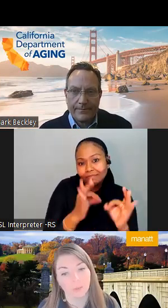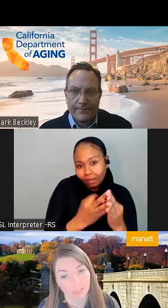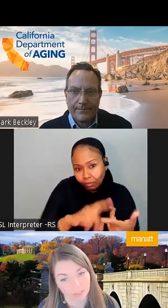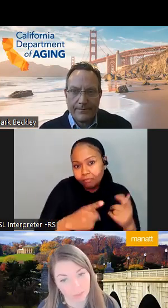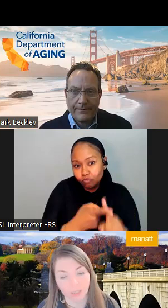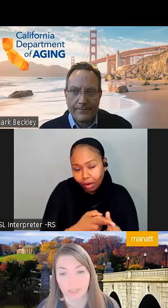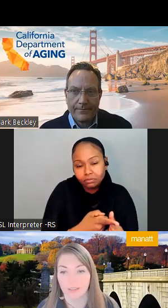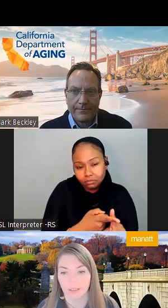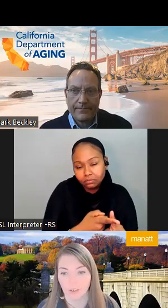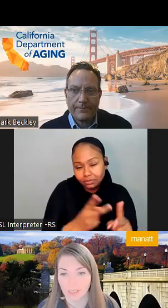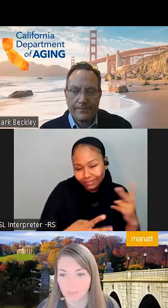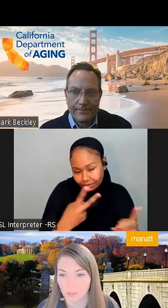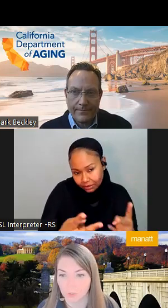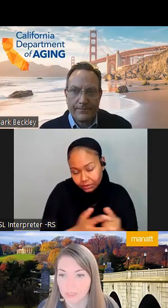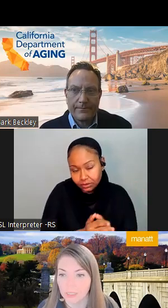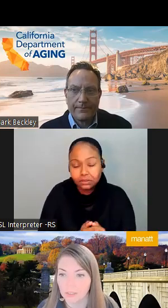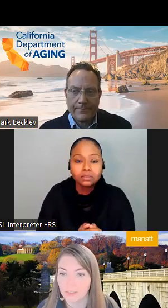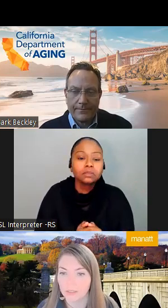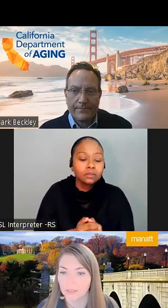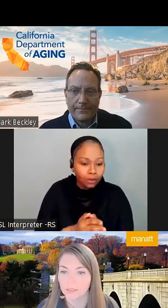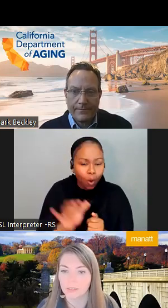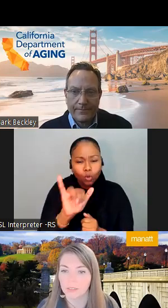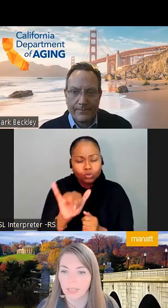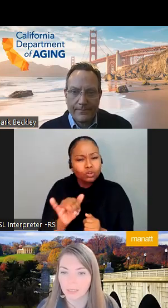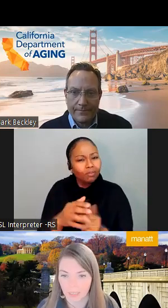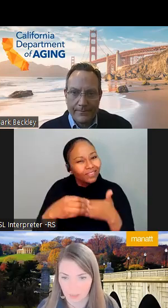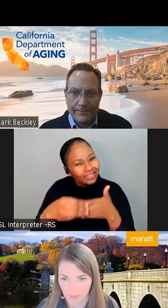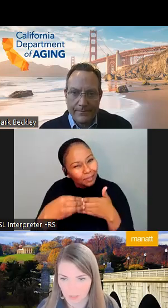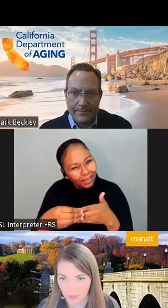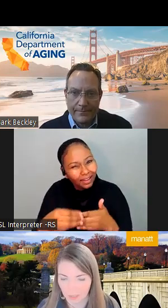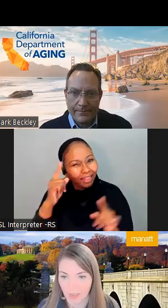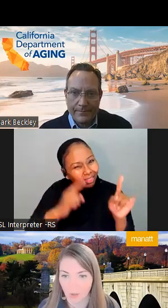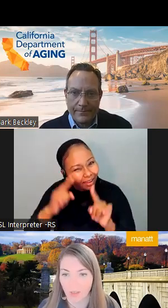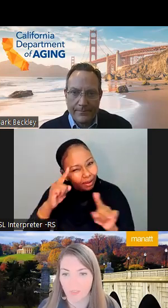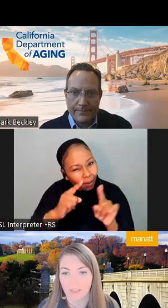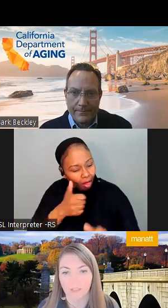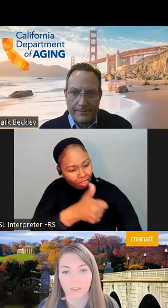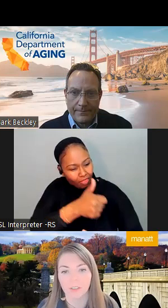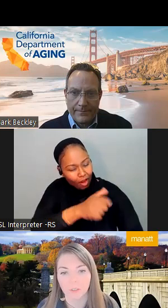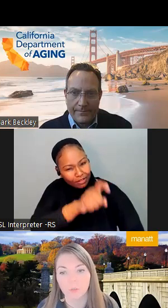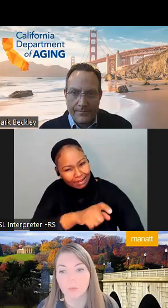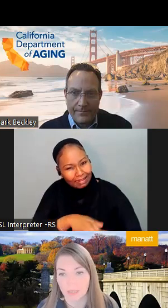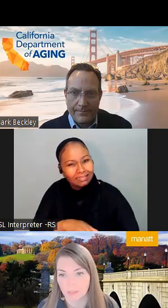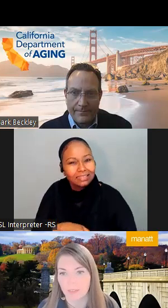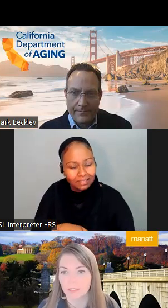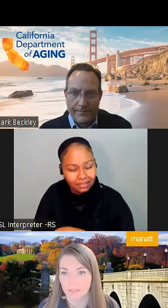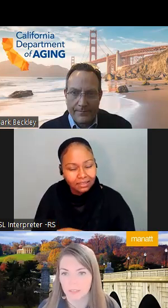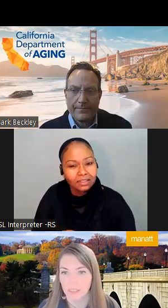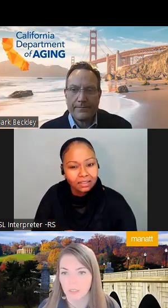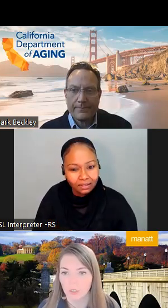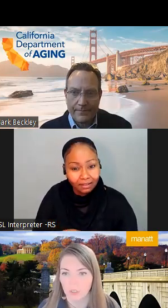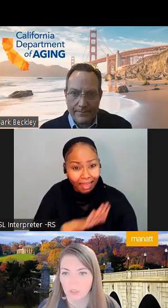A note around flexibility, considering individual needs, and an echo on this to consider individual